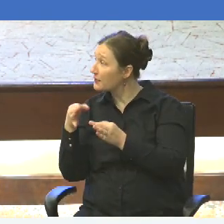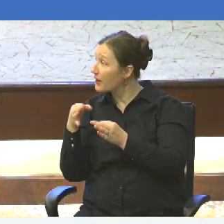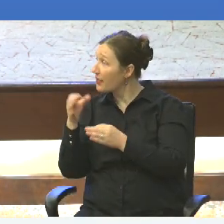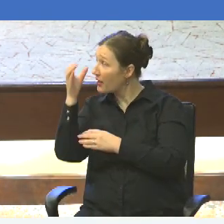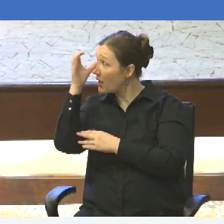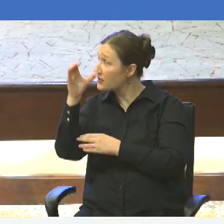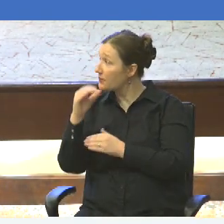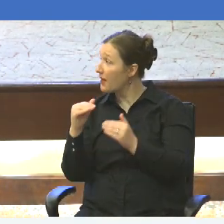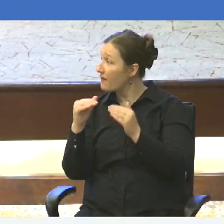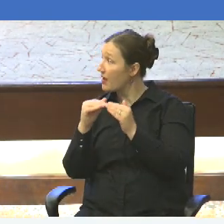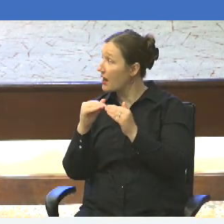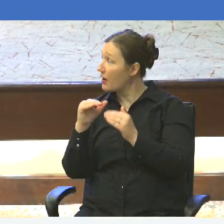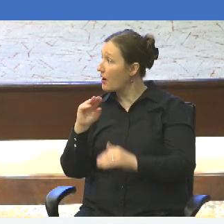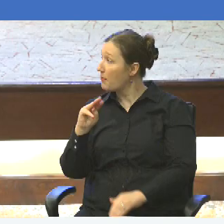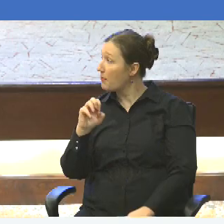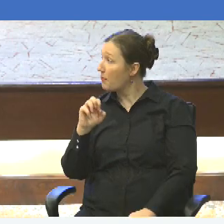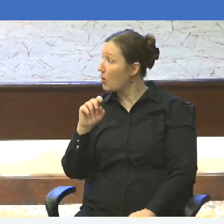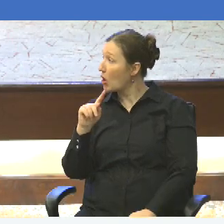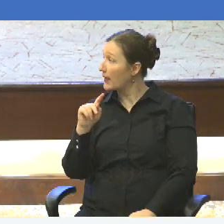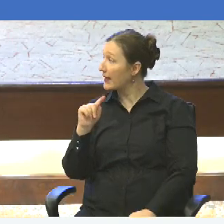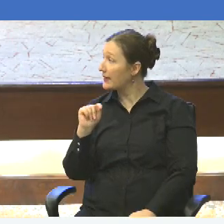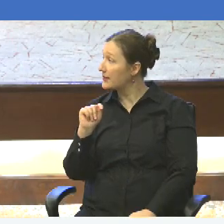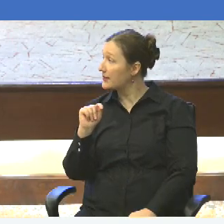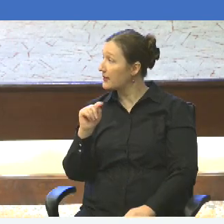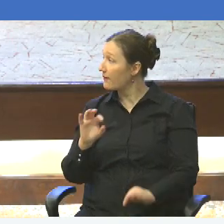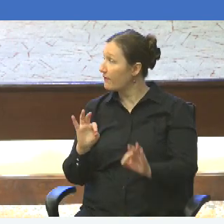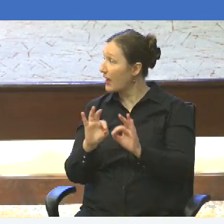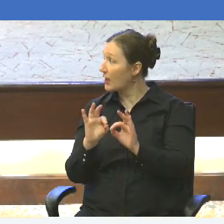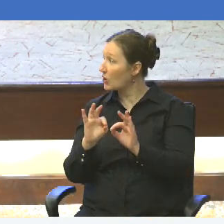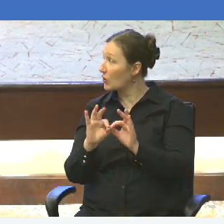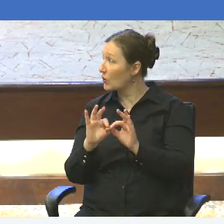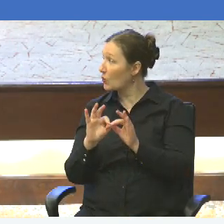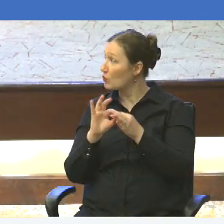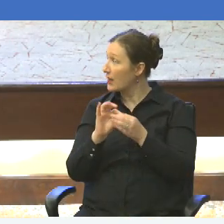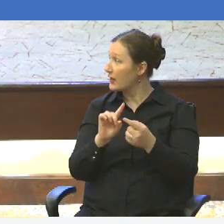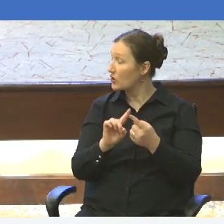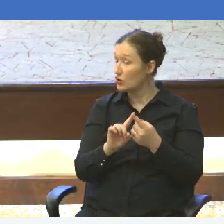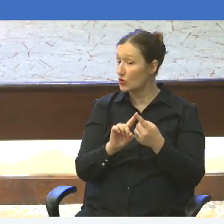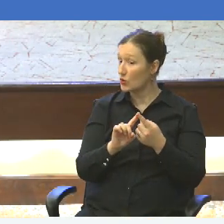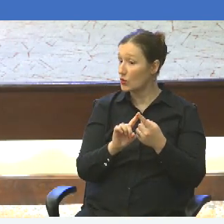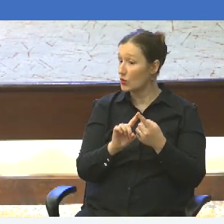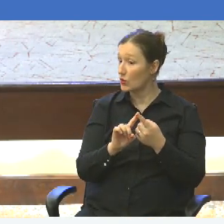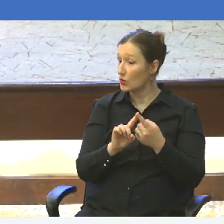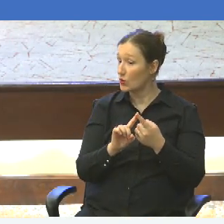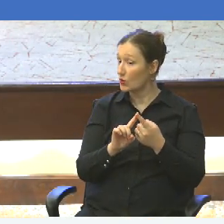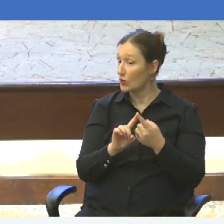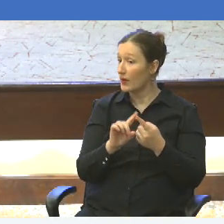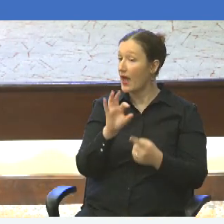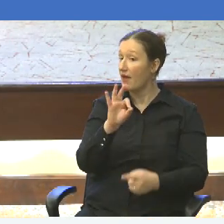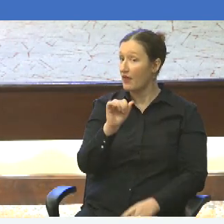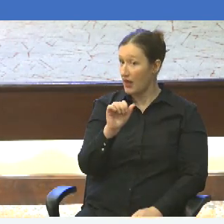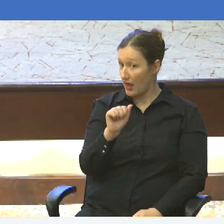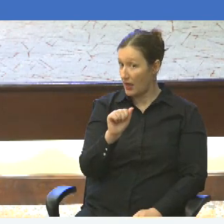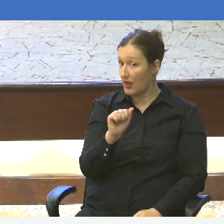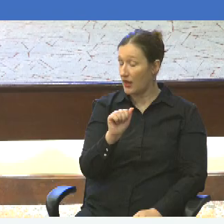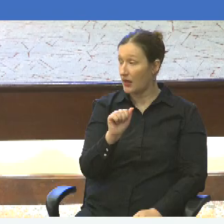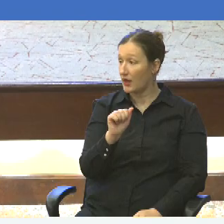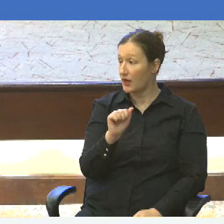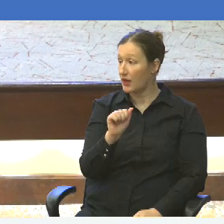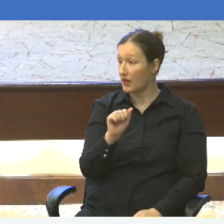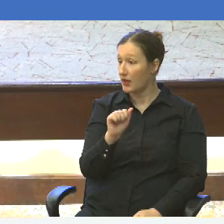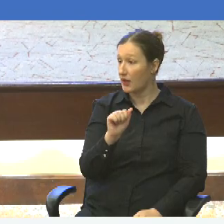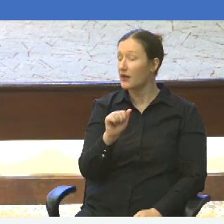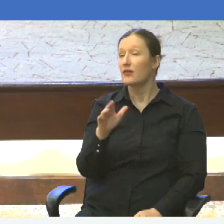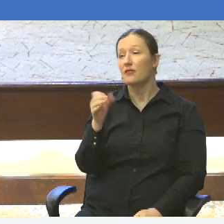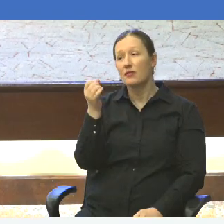of the FAA? Because it's, the council often will hear in a real estate transaction fair market value, but not within